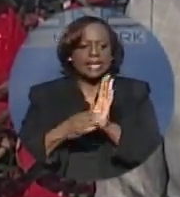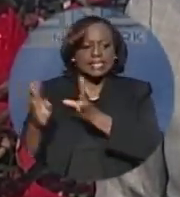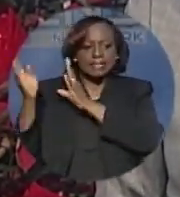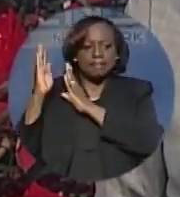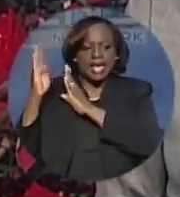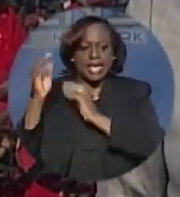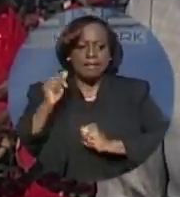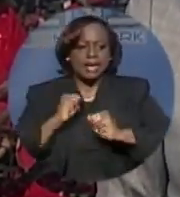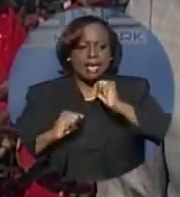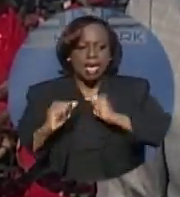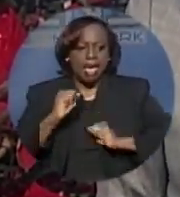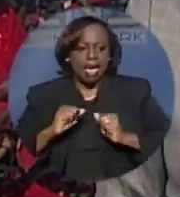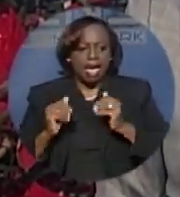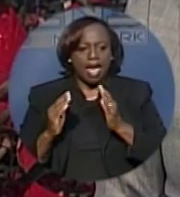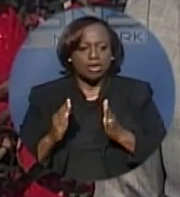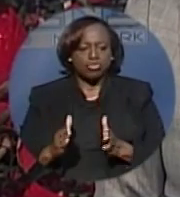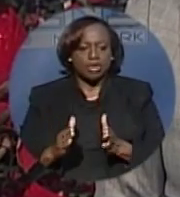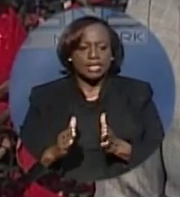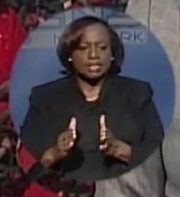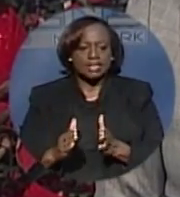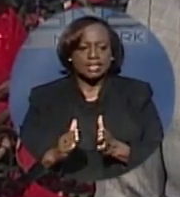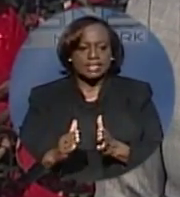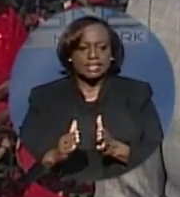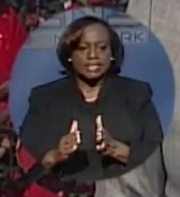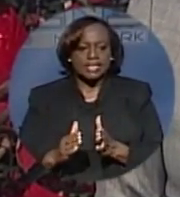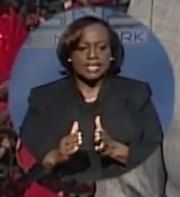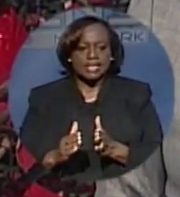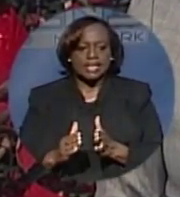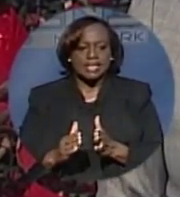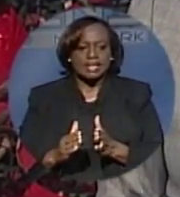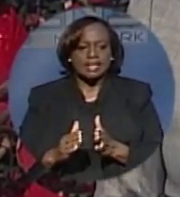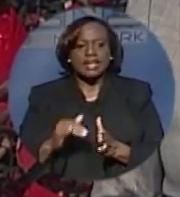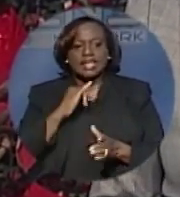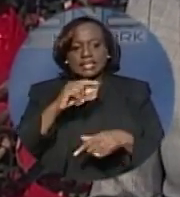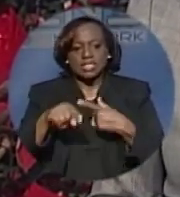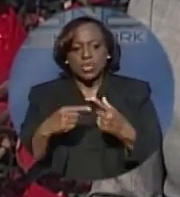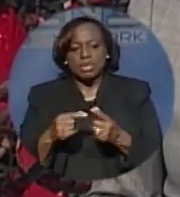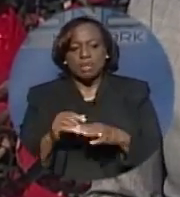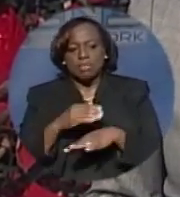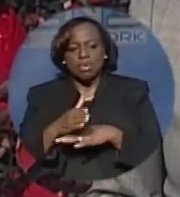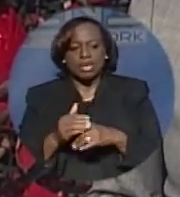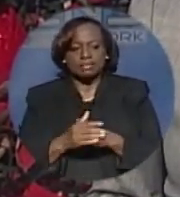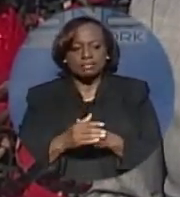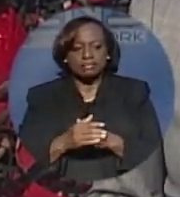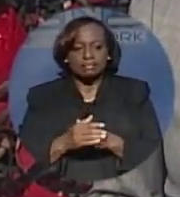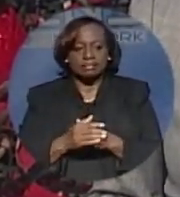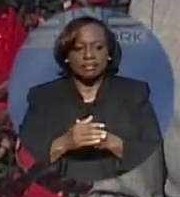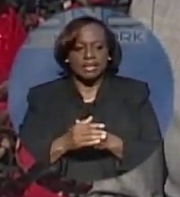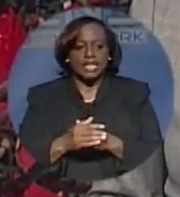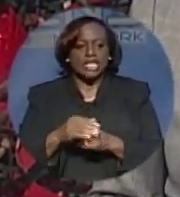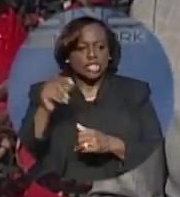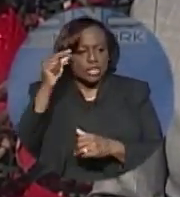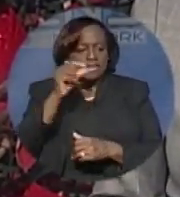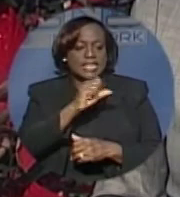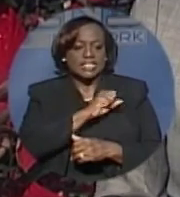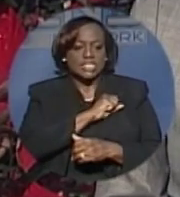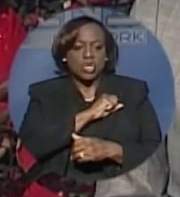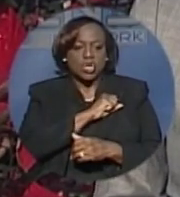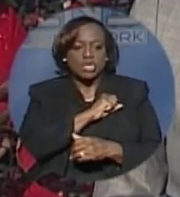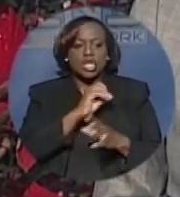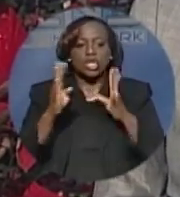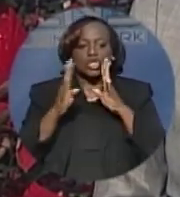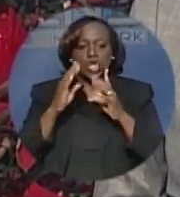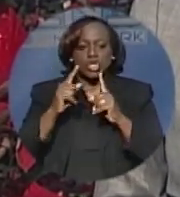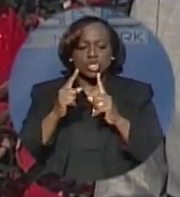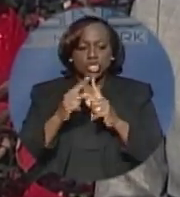biggest international film role yet, alongside some huge celebrity names. In this ZNS News exclusive, Giovanni Stewart links up with